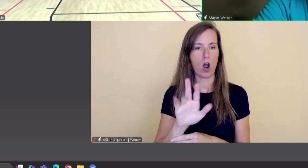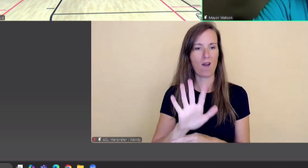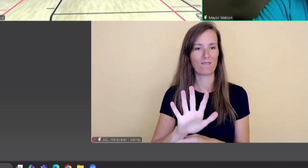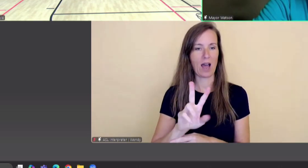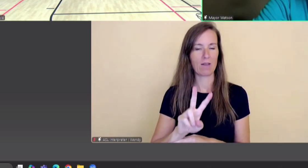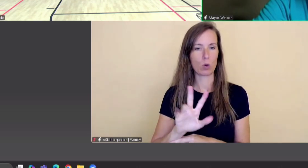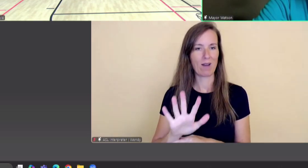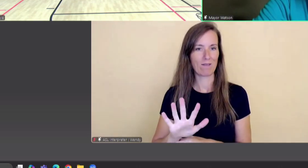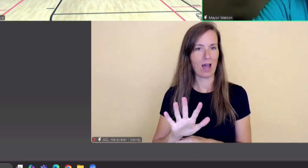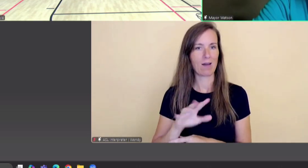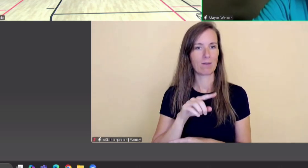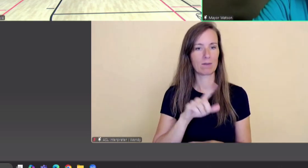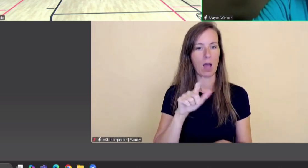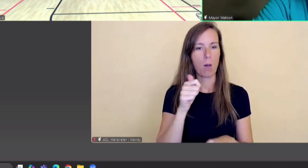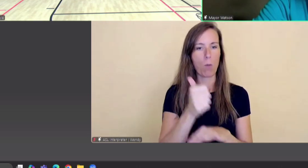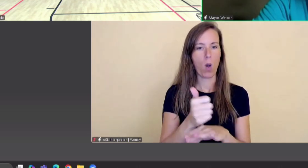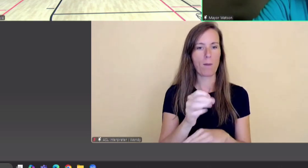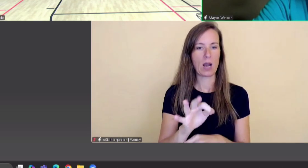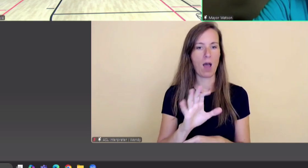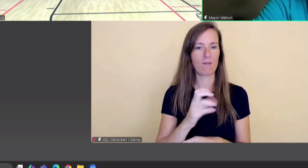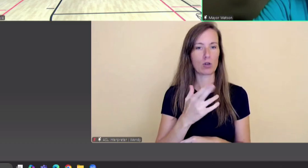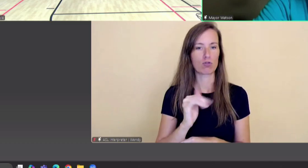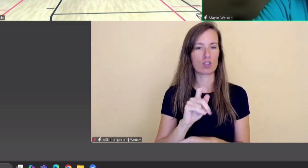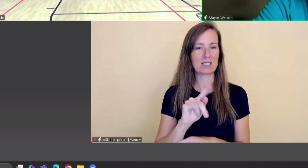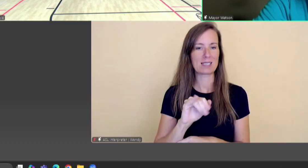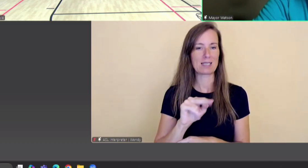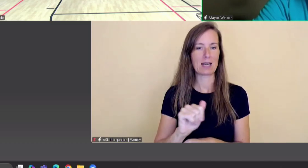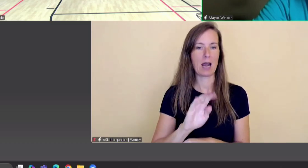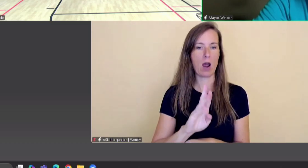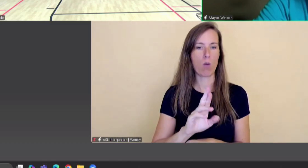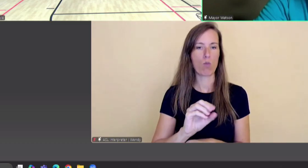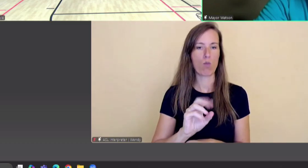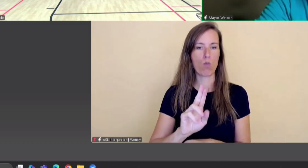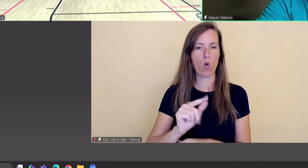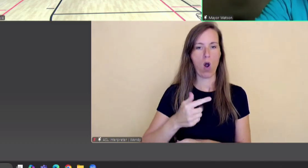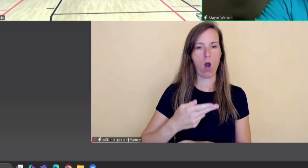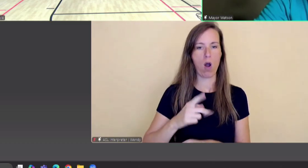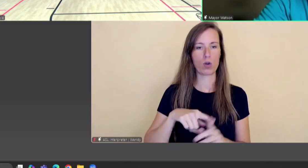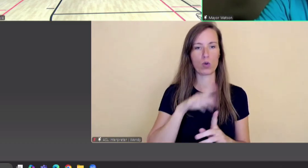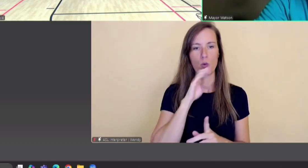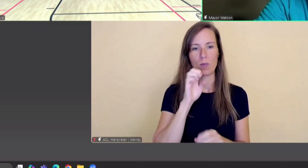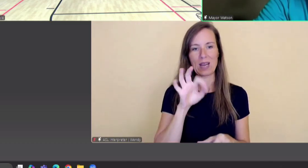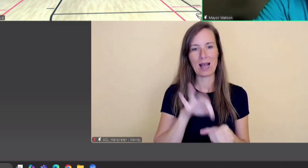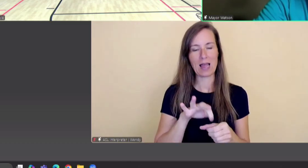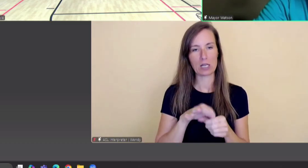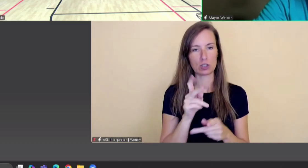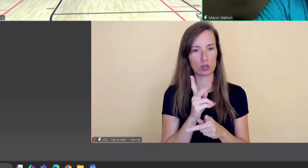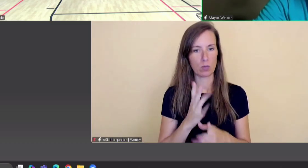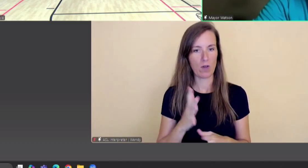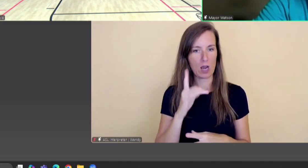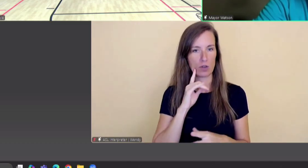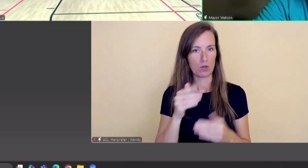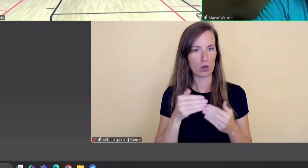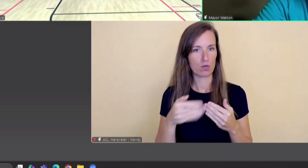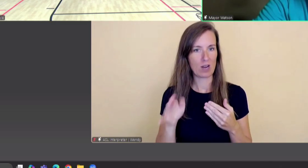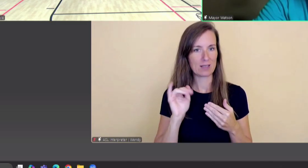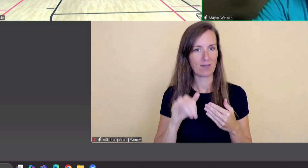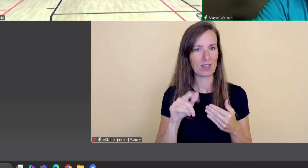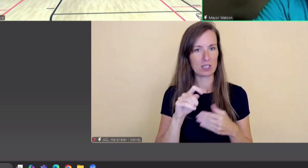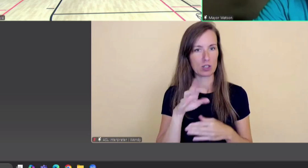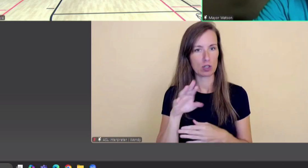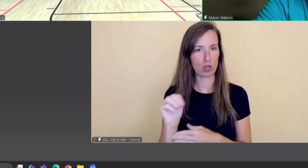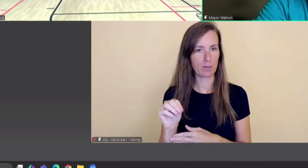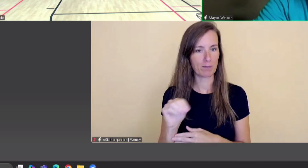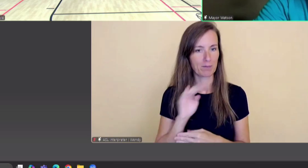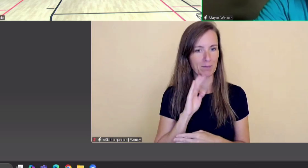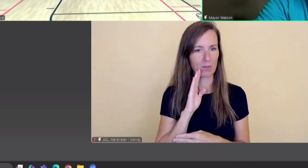of Christina Bruff to be an election supervisor for the remainder of this term. Let me find that, and I will